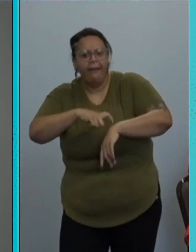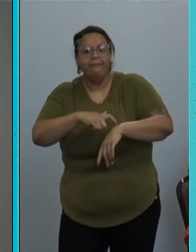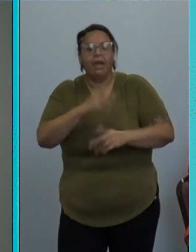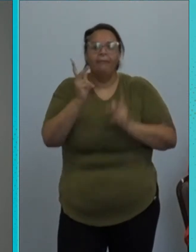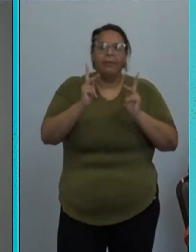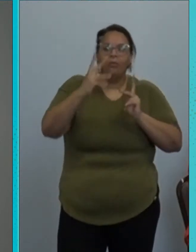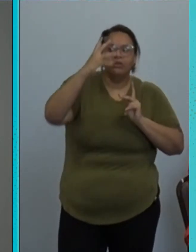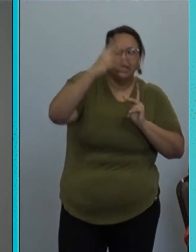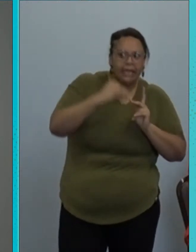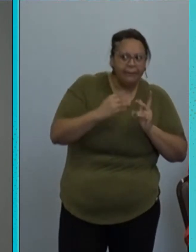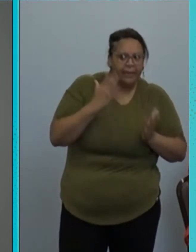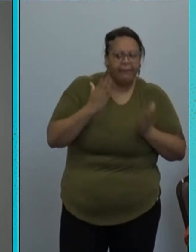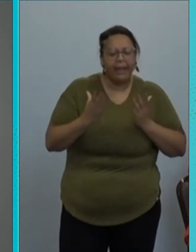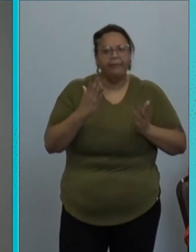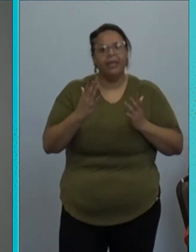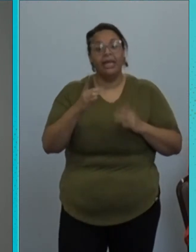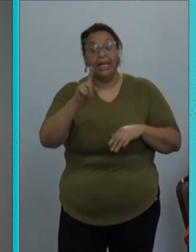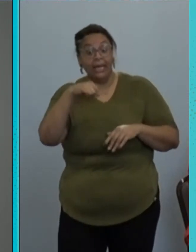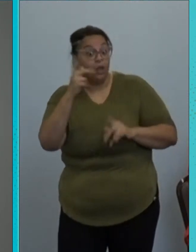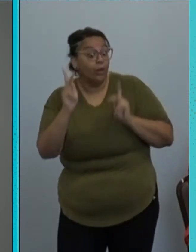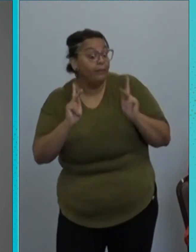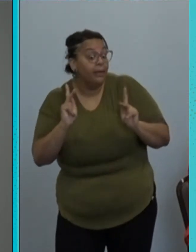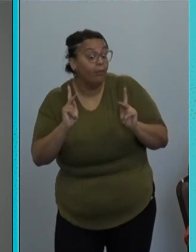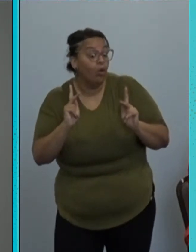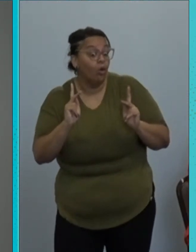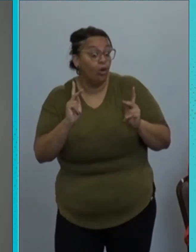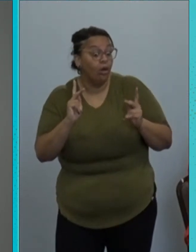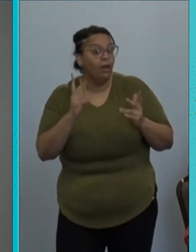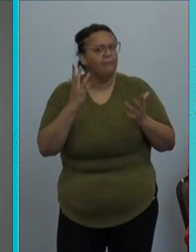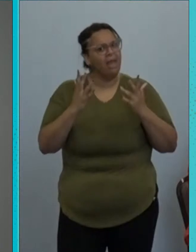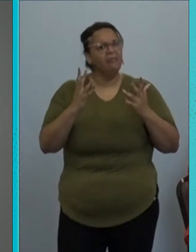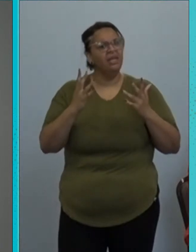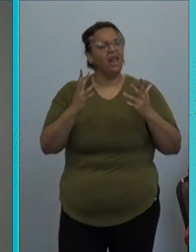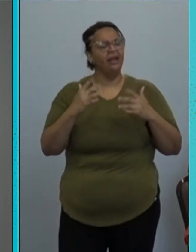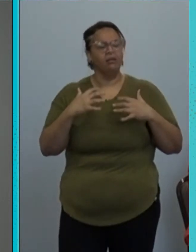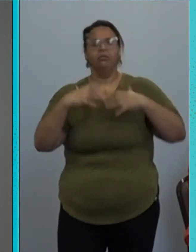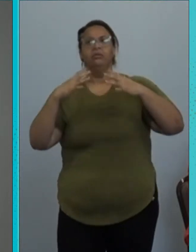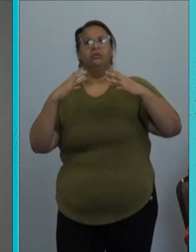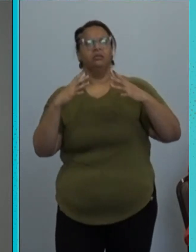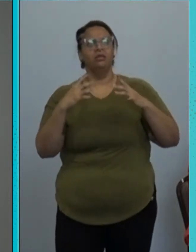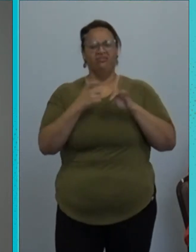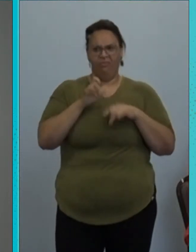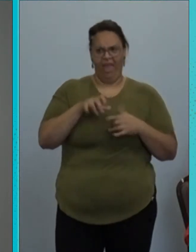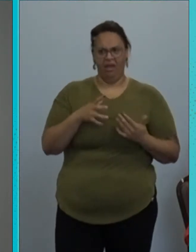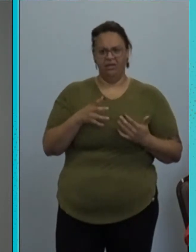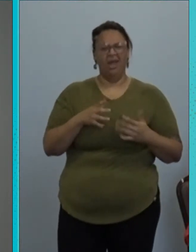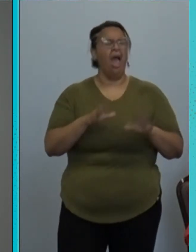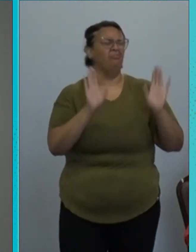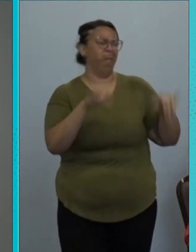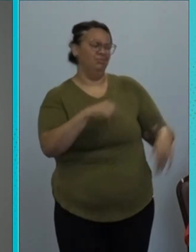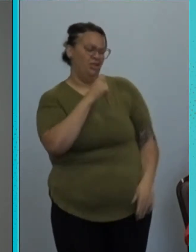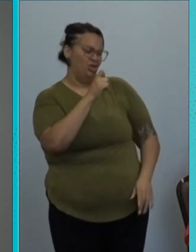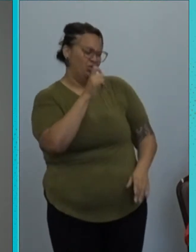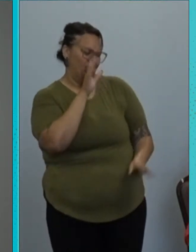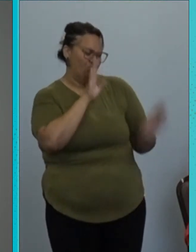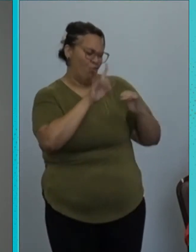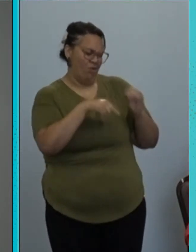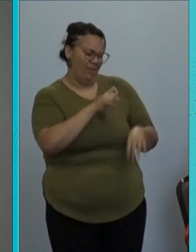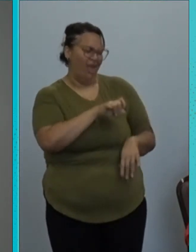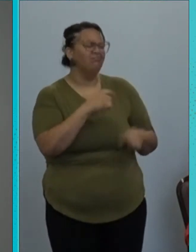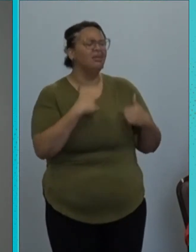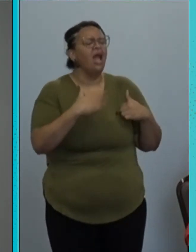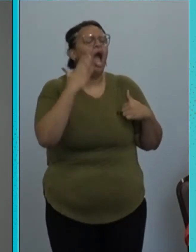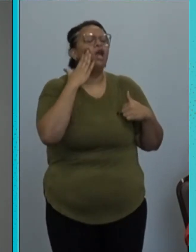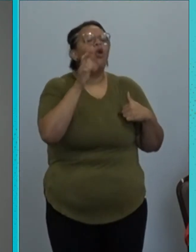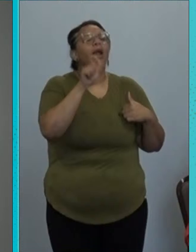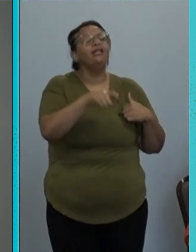sleeping, hearing people, might be, kind of disturbed by that. And he said, oh, no, don't worry about it. I know I need to turn